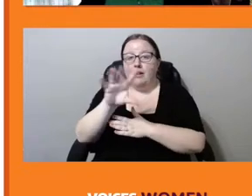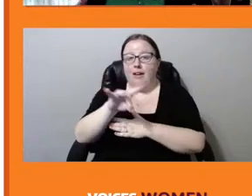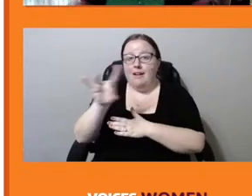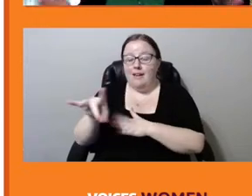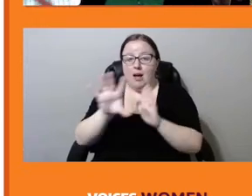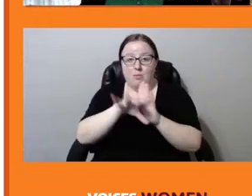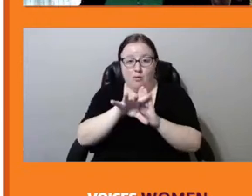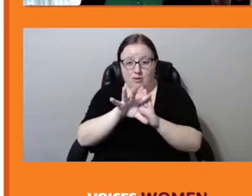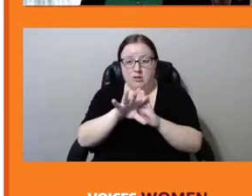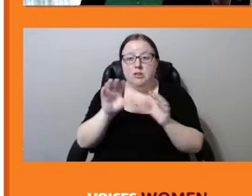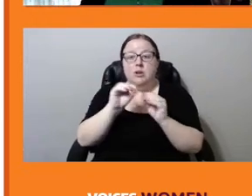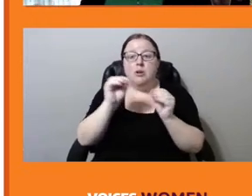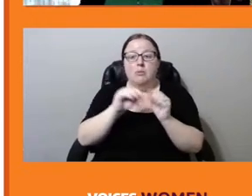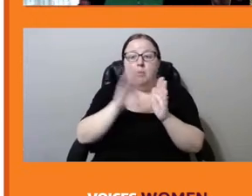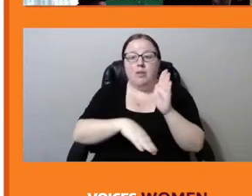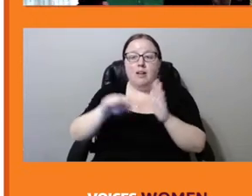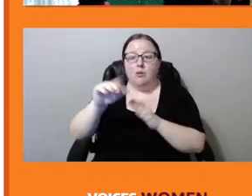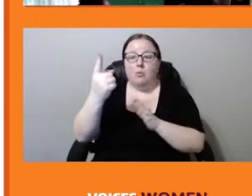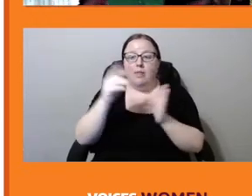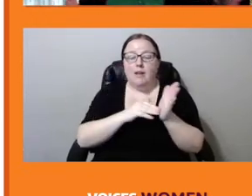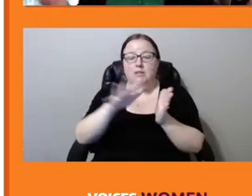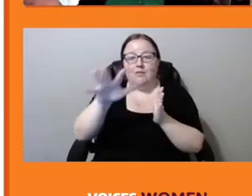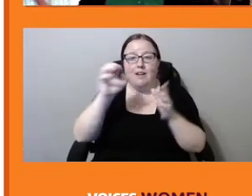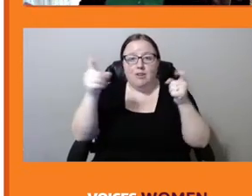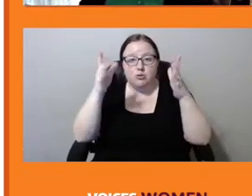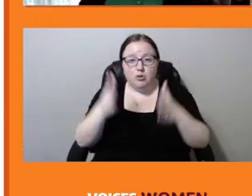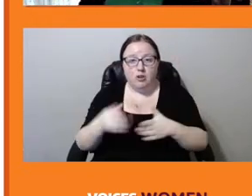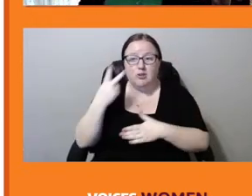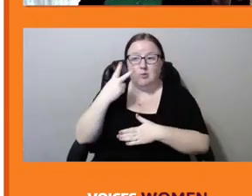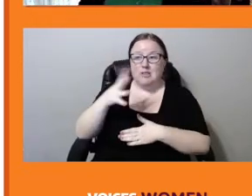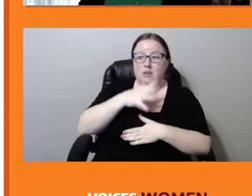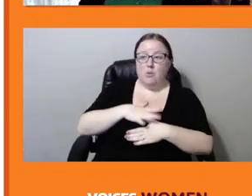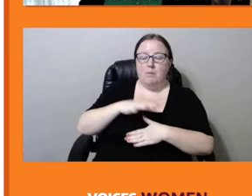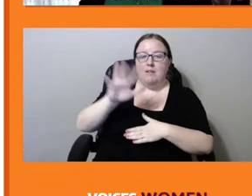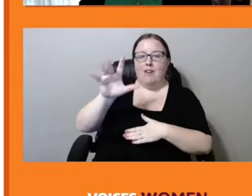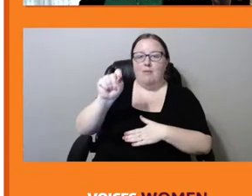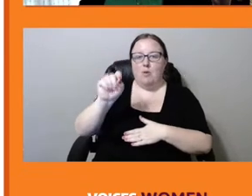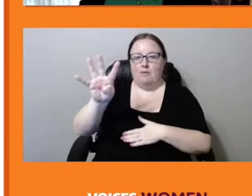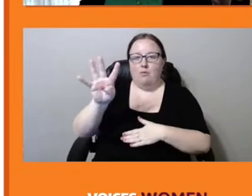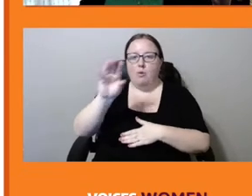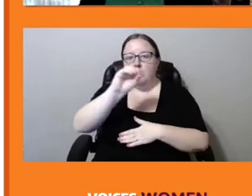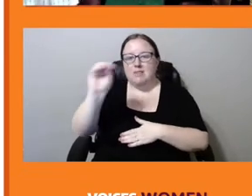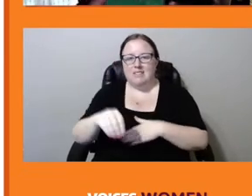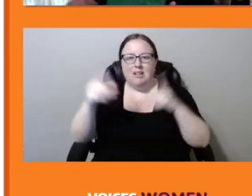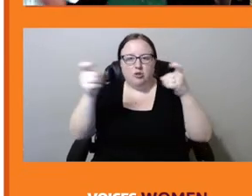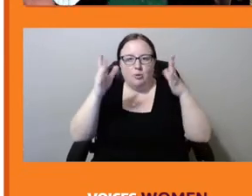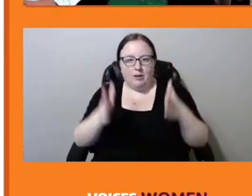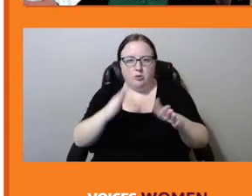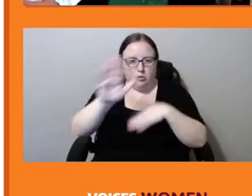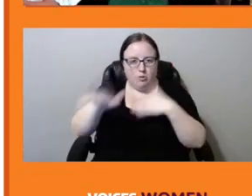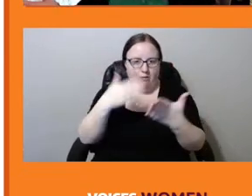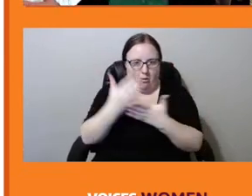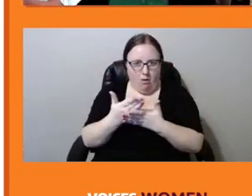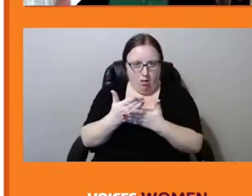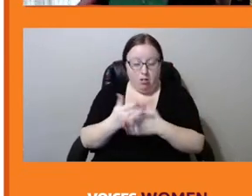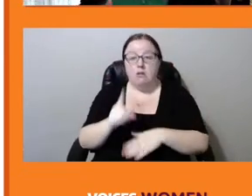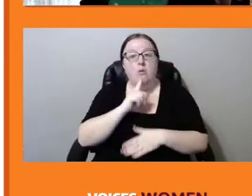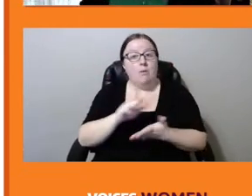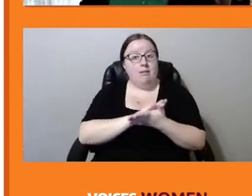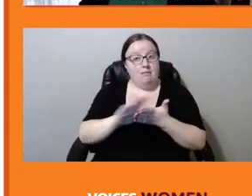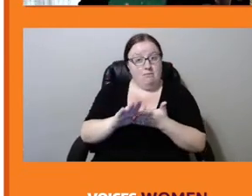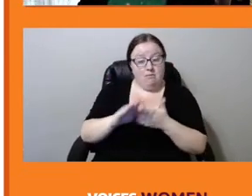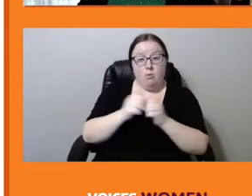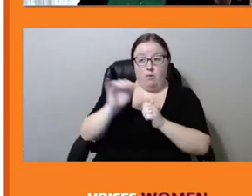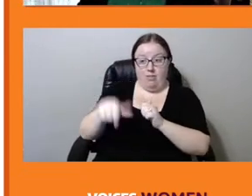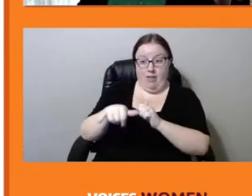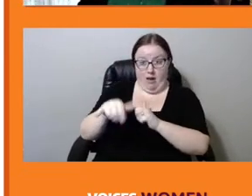grossing films, more than 1,500 directors, we see that women make up 5.4% of directors overall. What's encouraging about this chart is